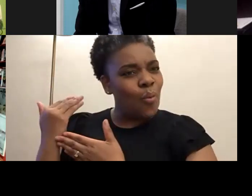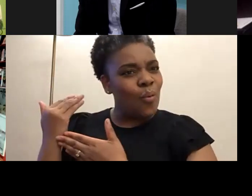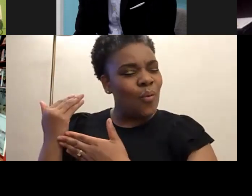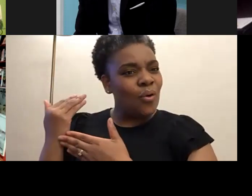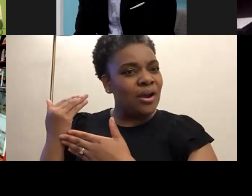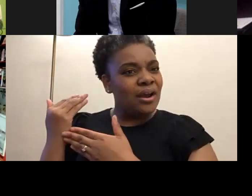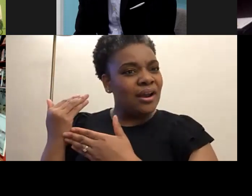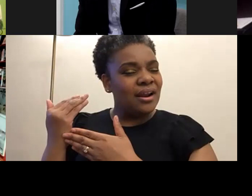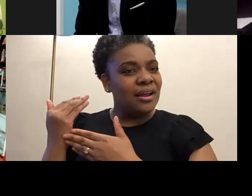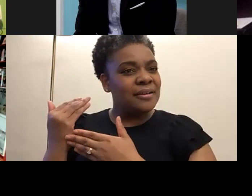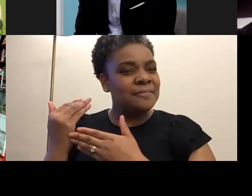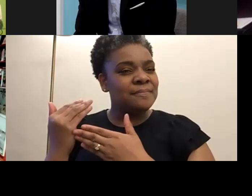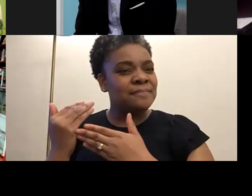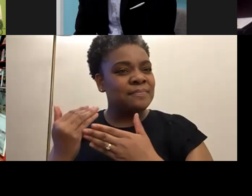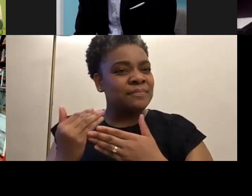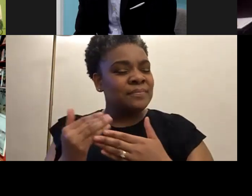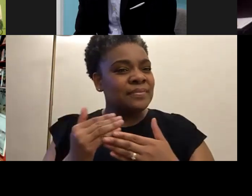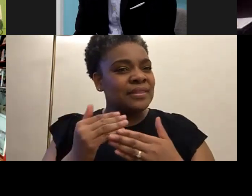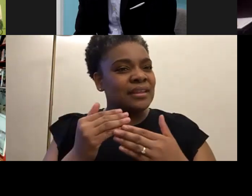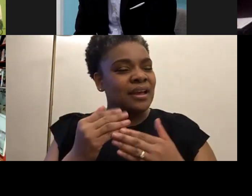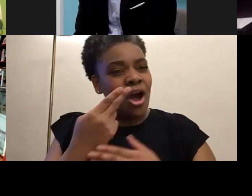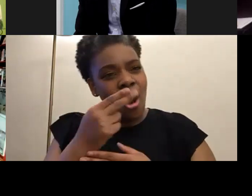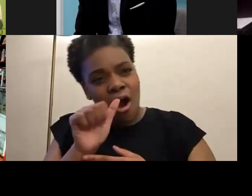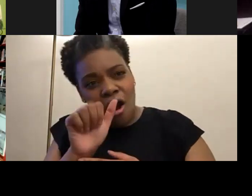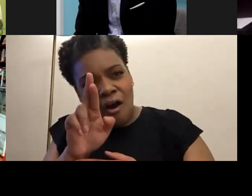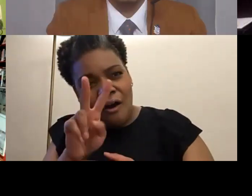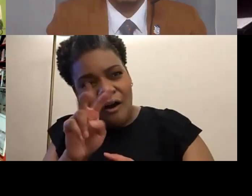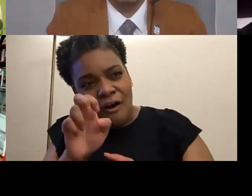Massachusetts General Hospital and Harvard worked on